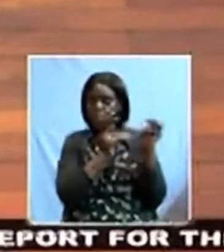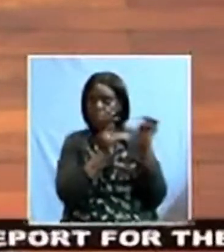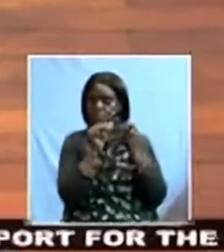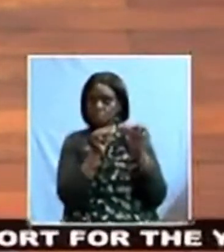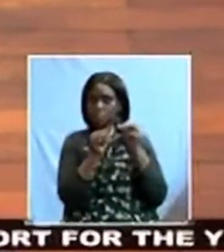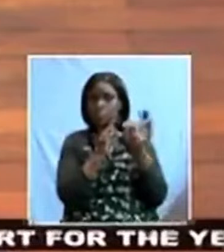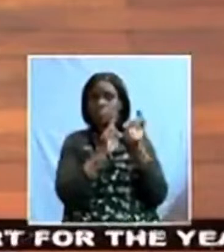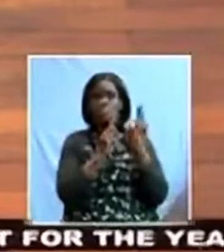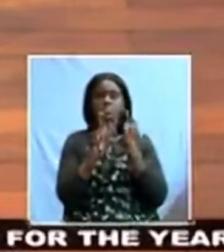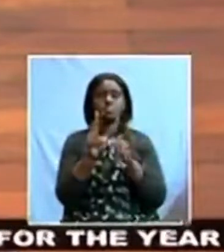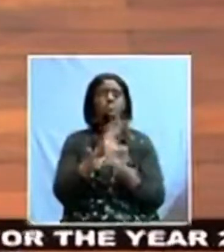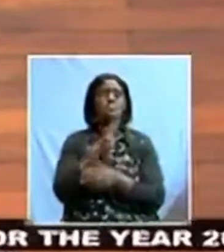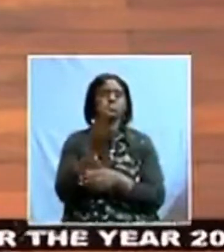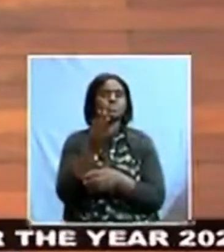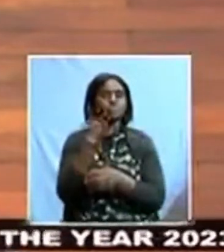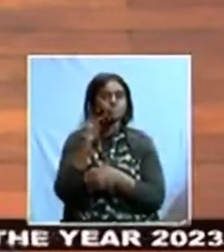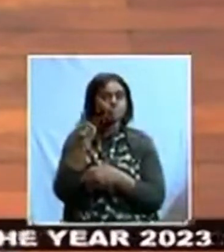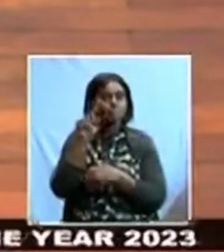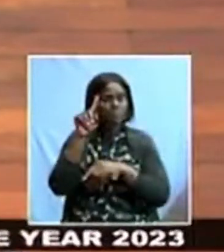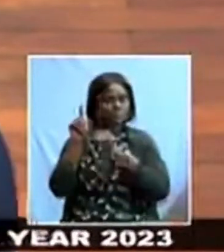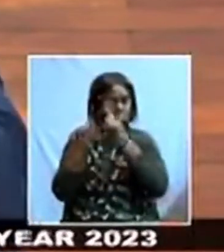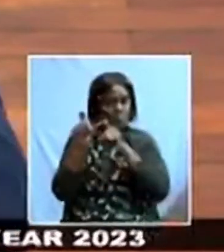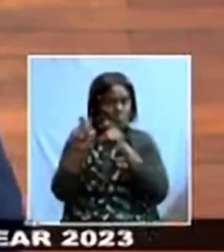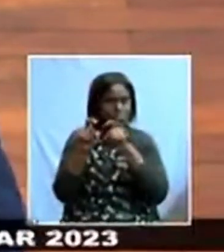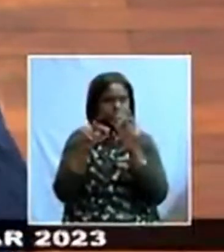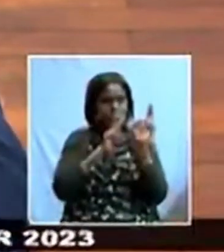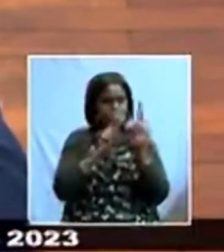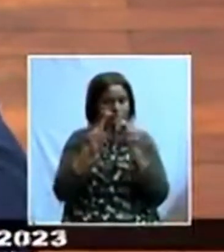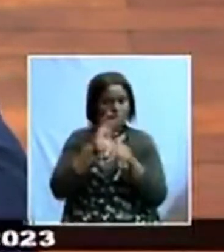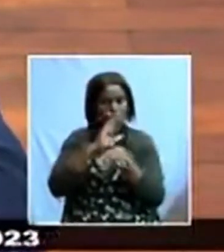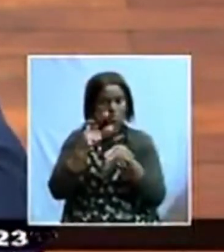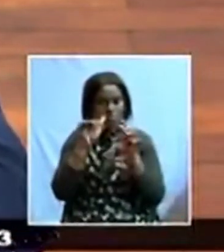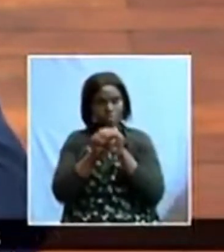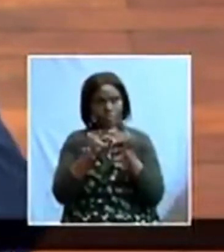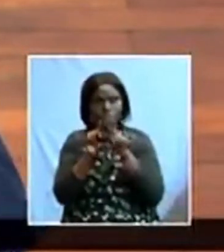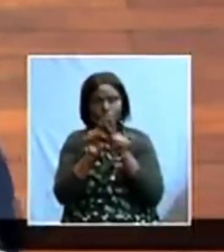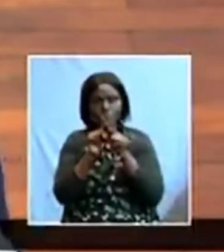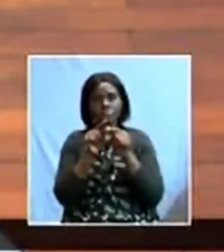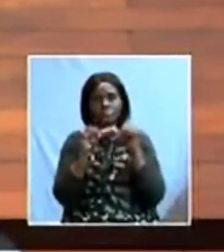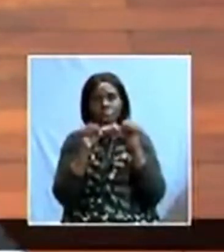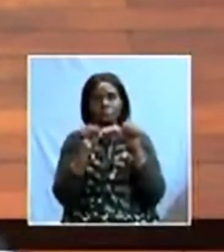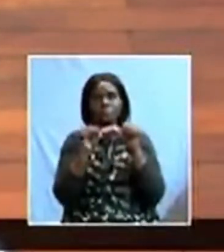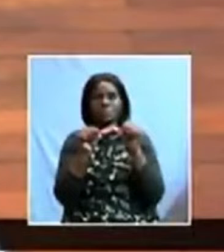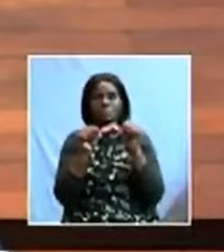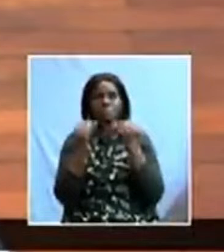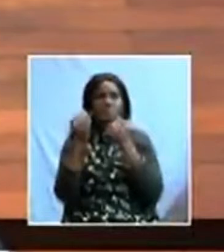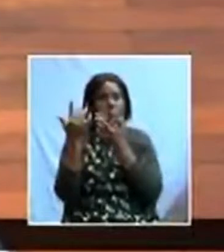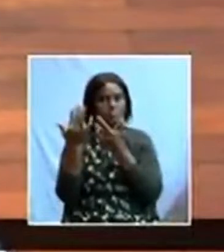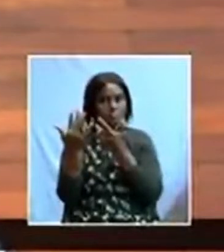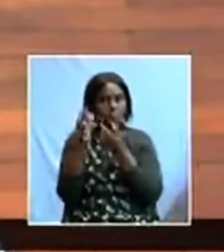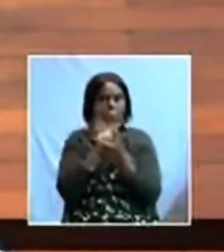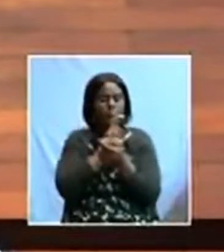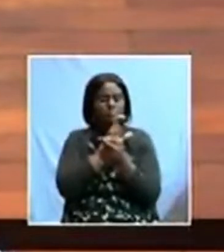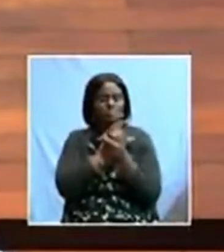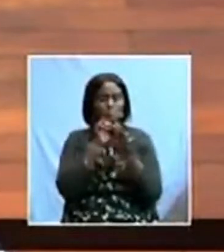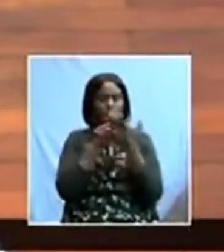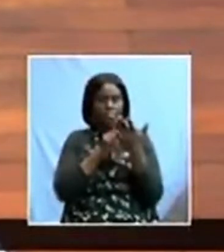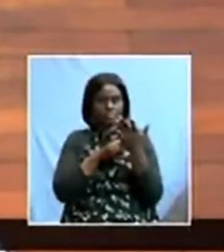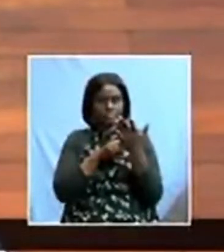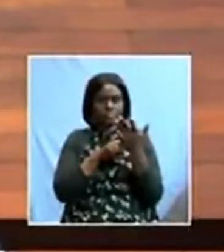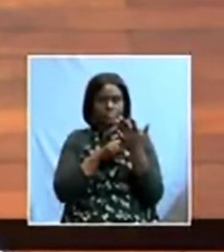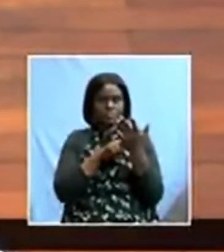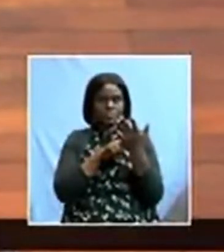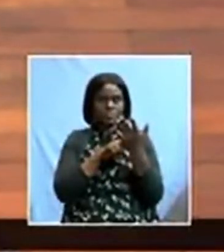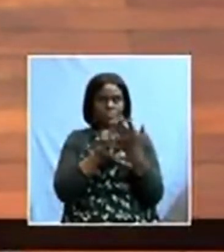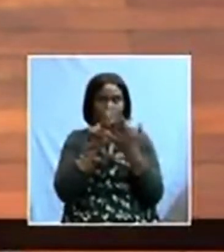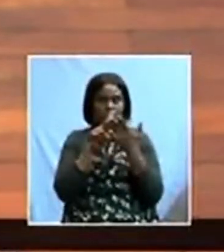management responded when they were queried Yes. they responded that they are still awaiting a report from the police